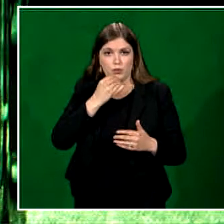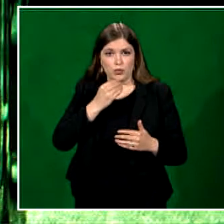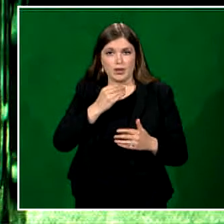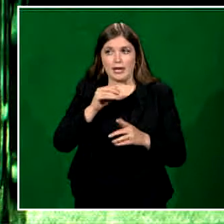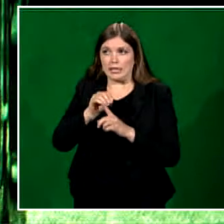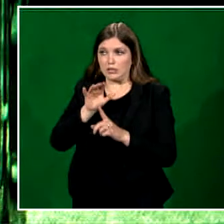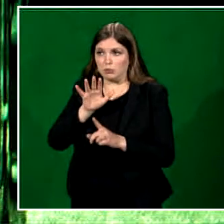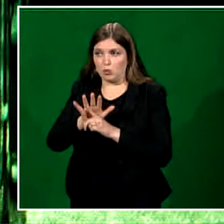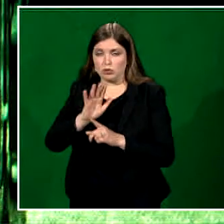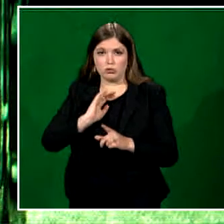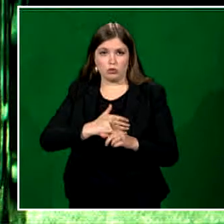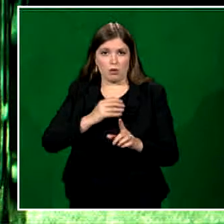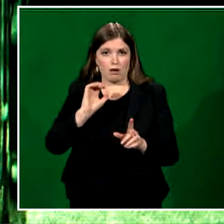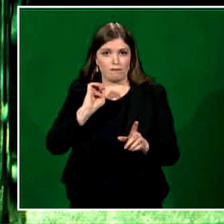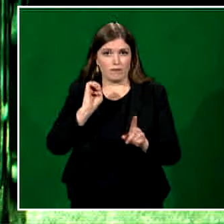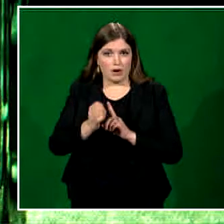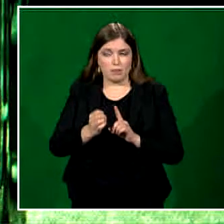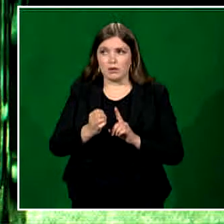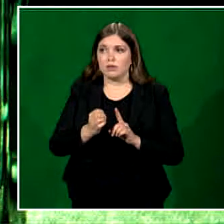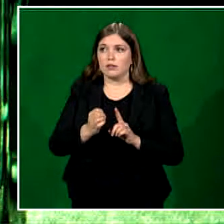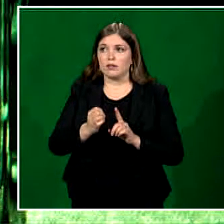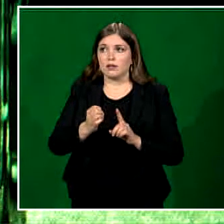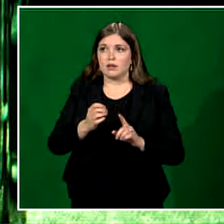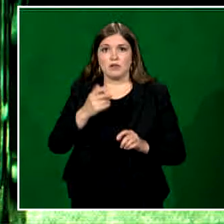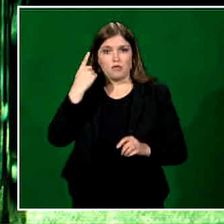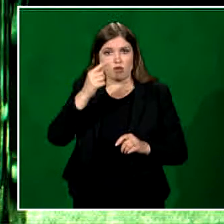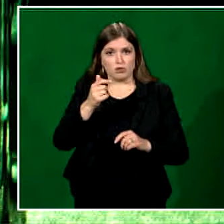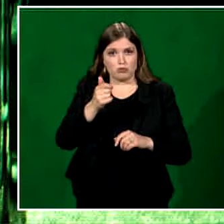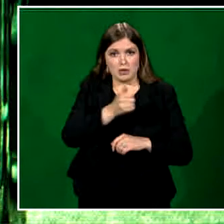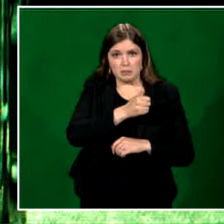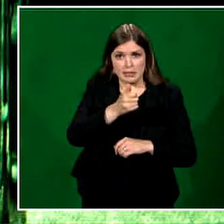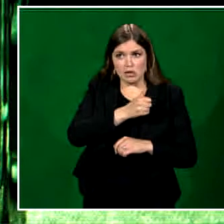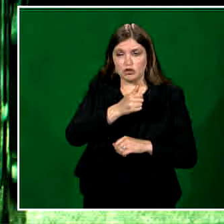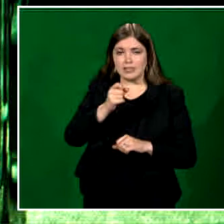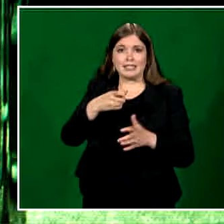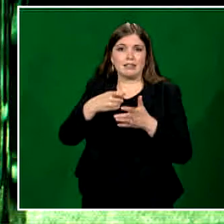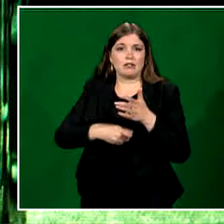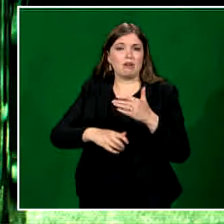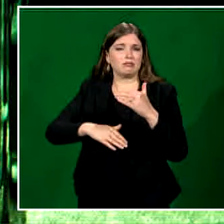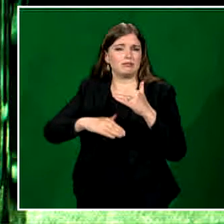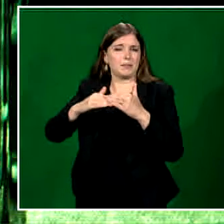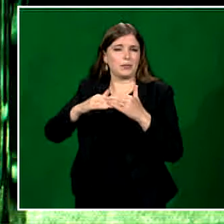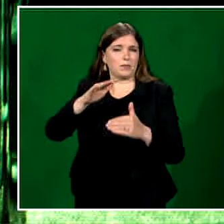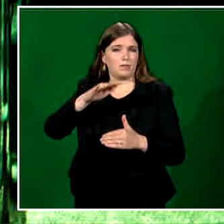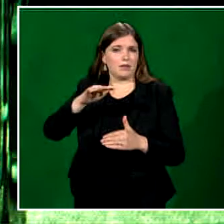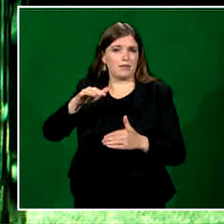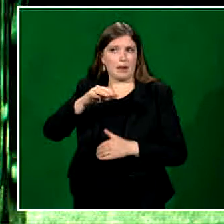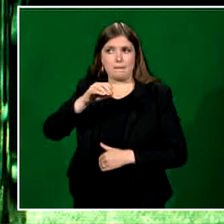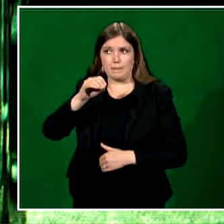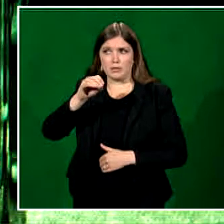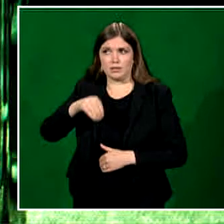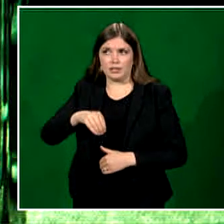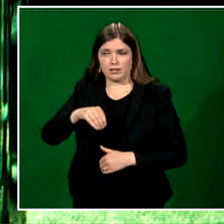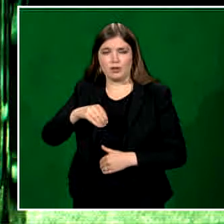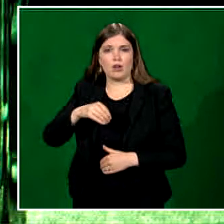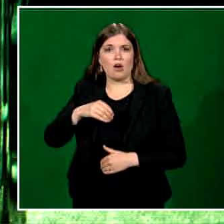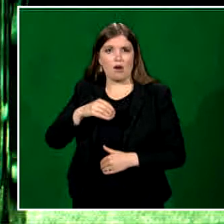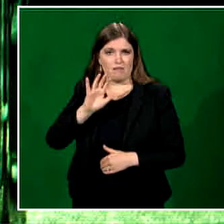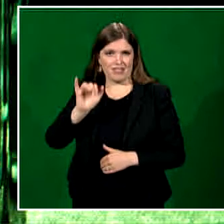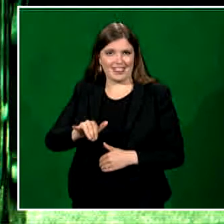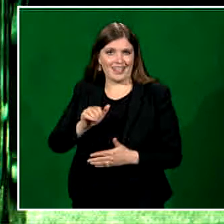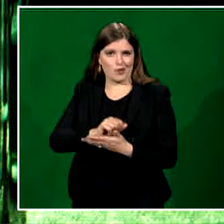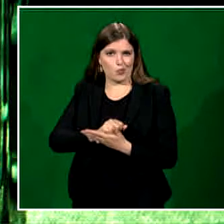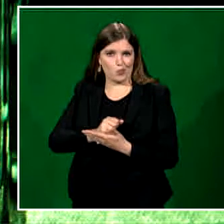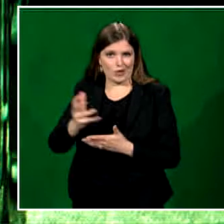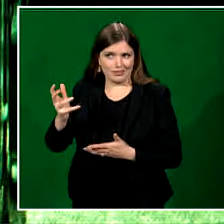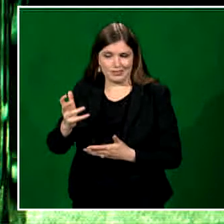environmental conditions during storage and transportation can cause up to 55% of the product waste.